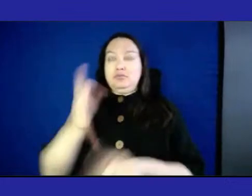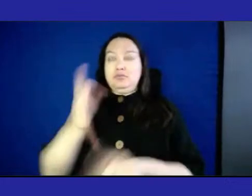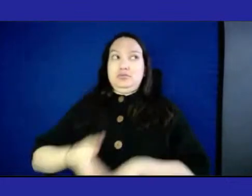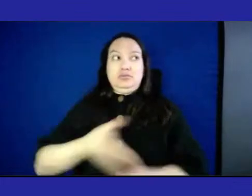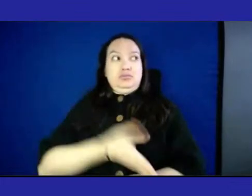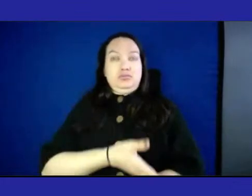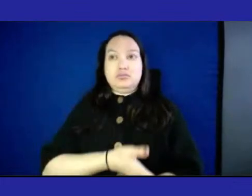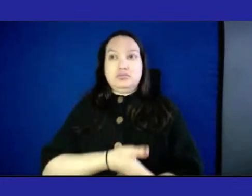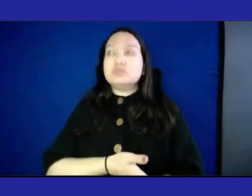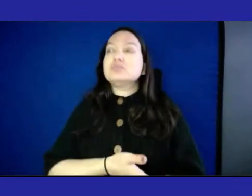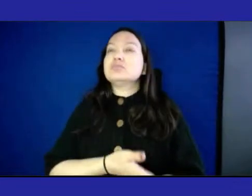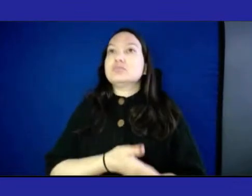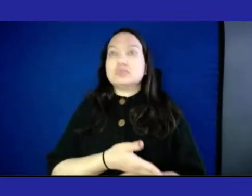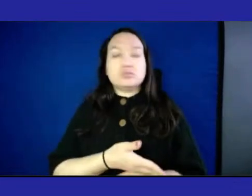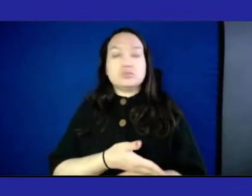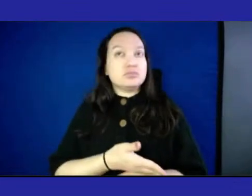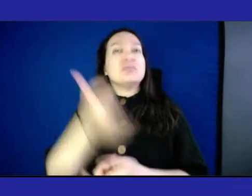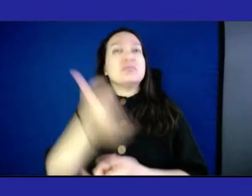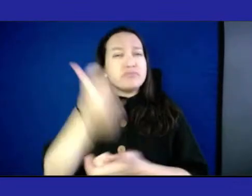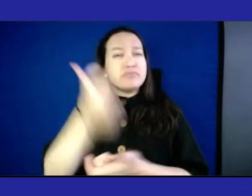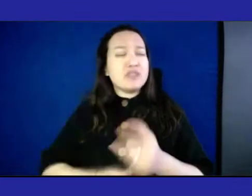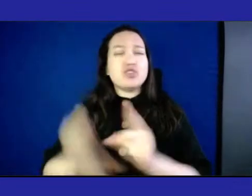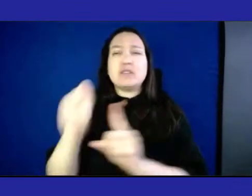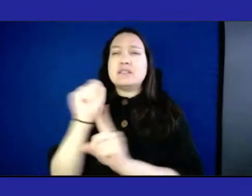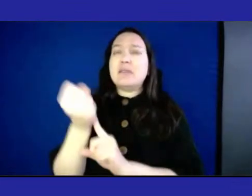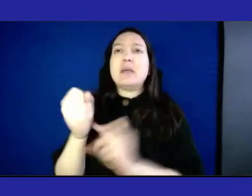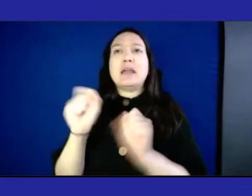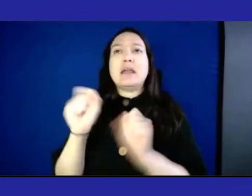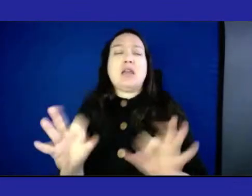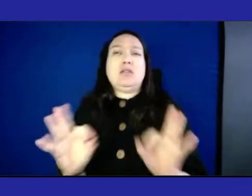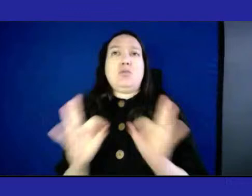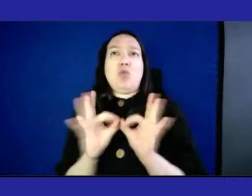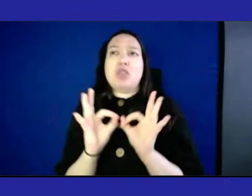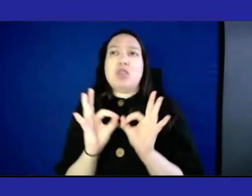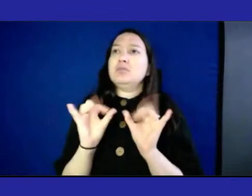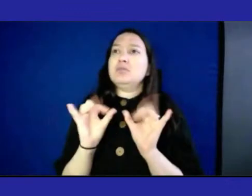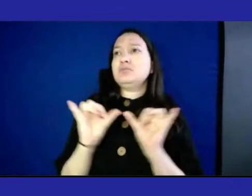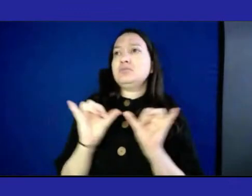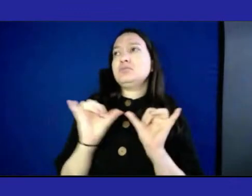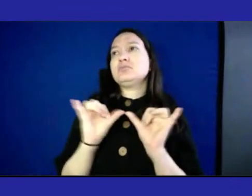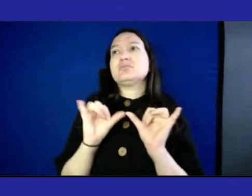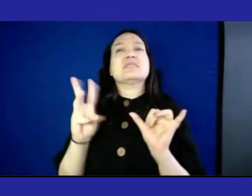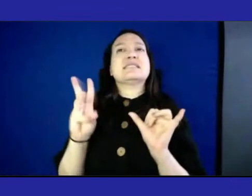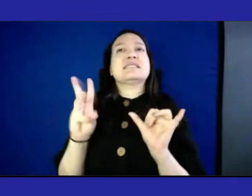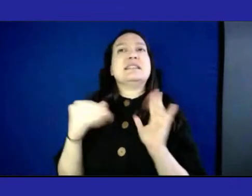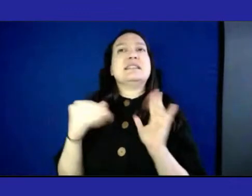each one of those cases can be worth something like, $60,000,